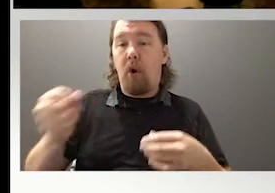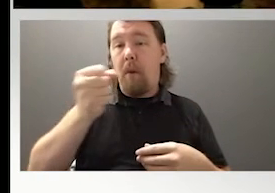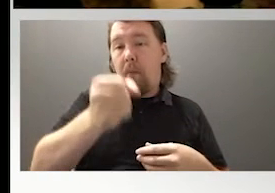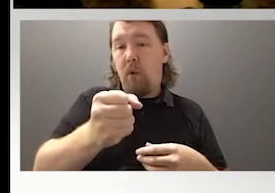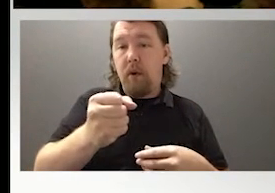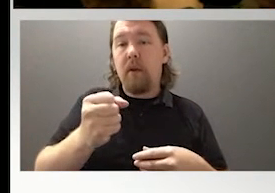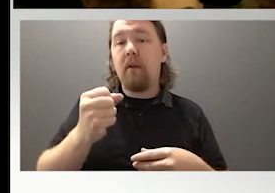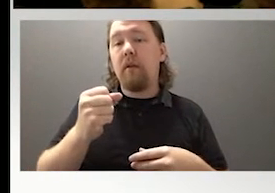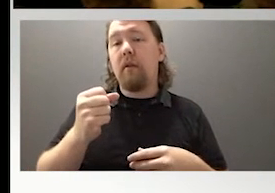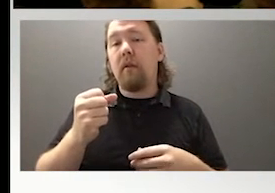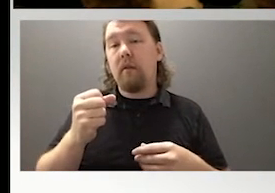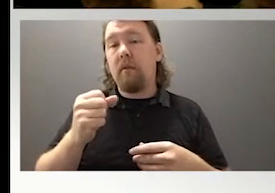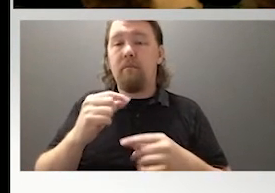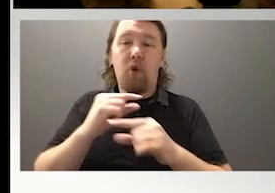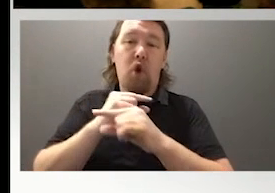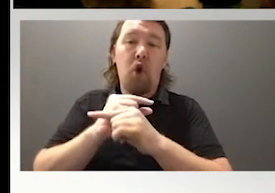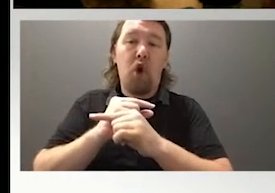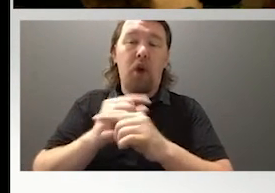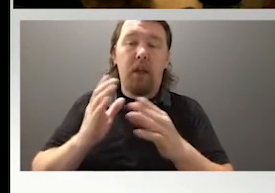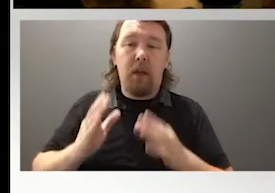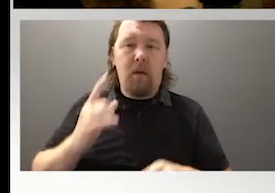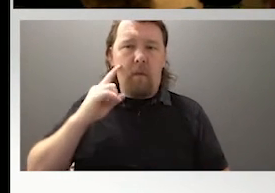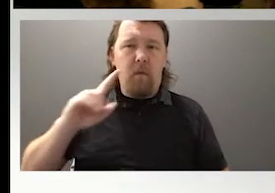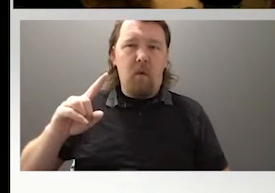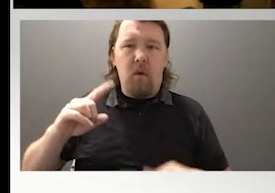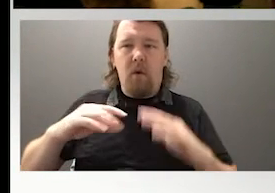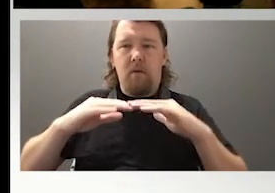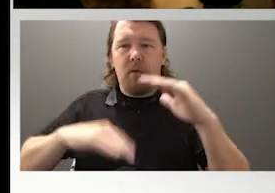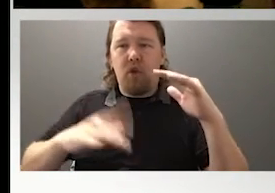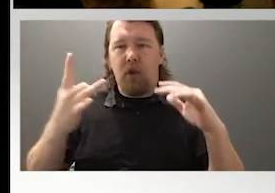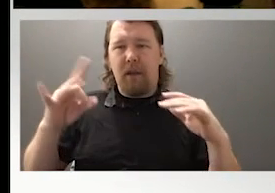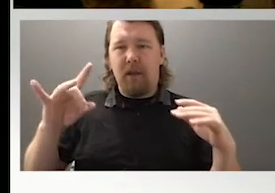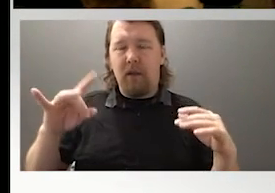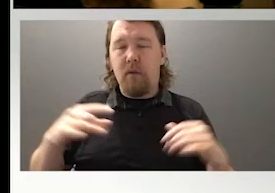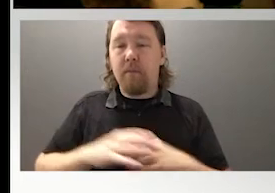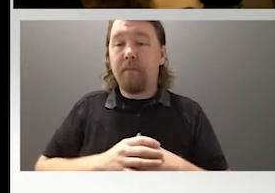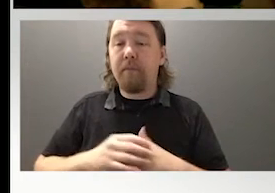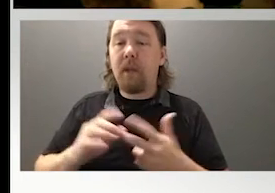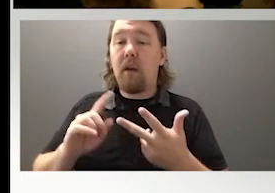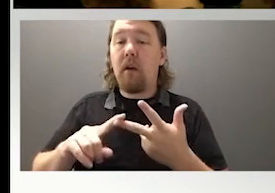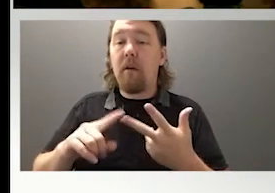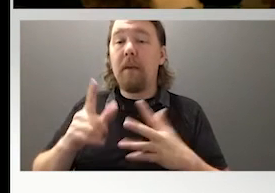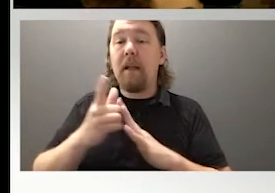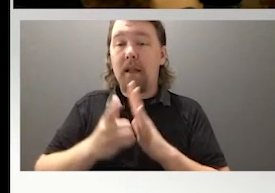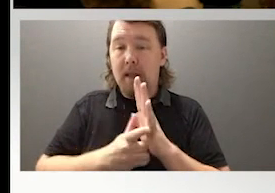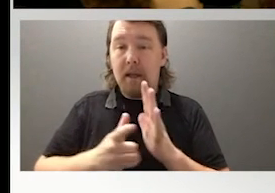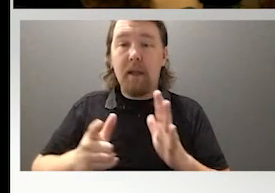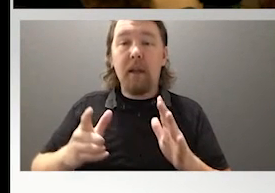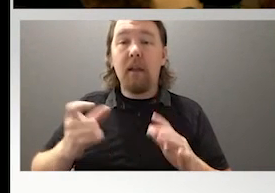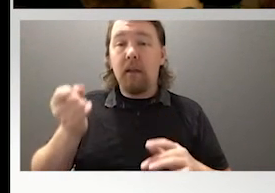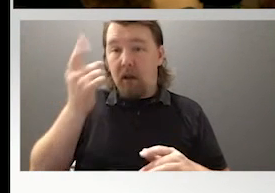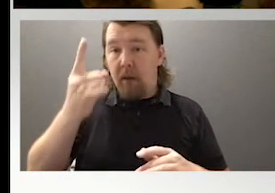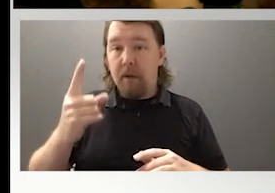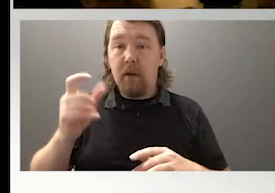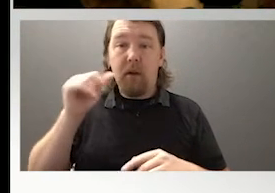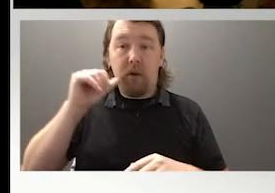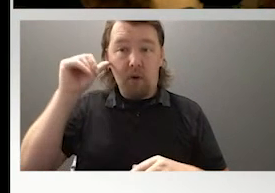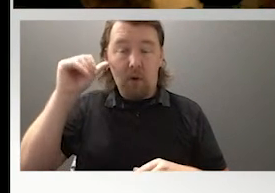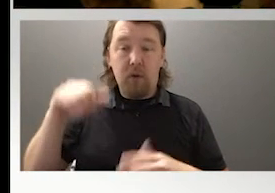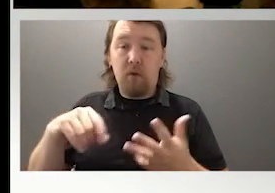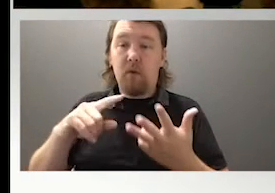a minor child, a legally competent adult, an authorized